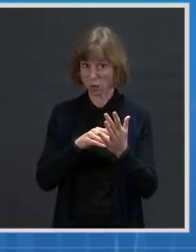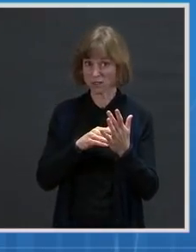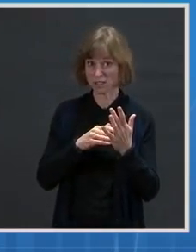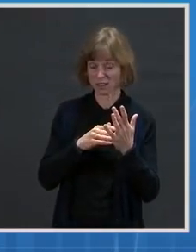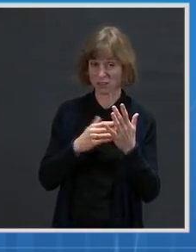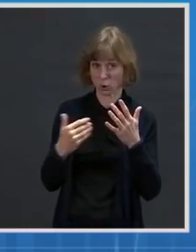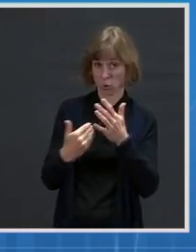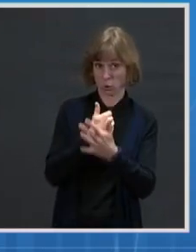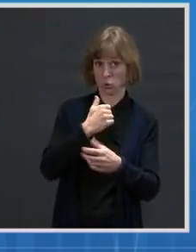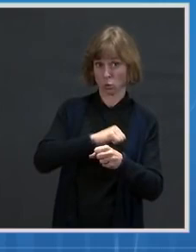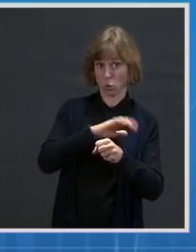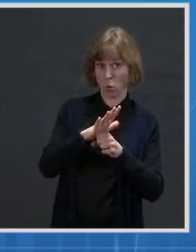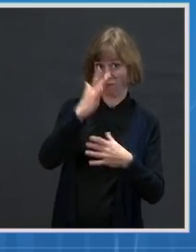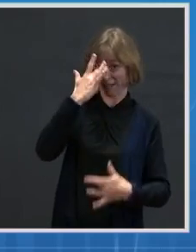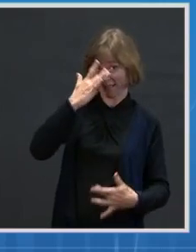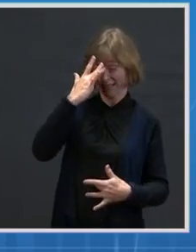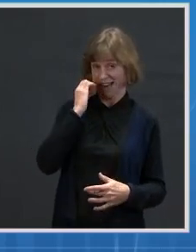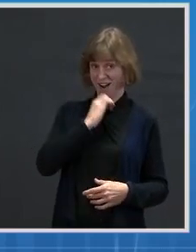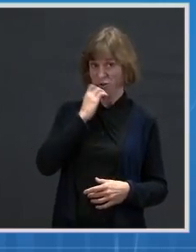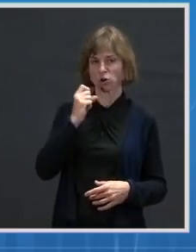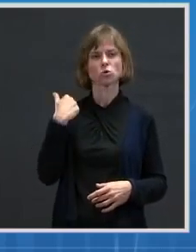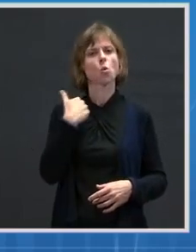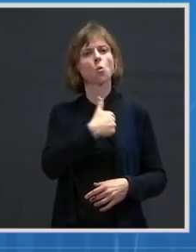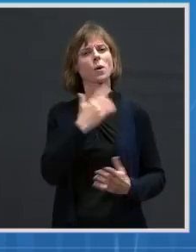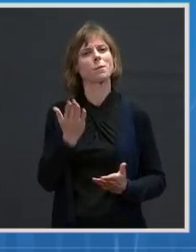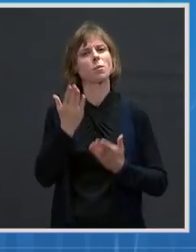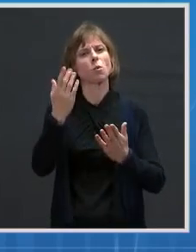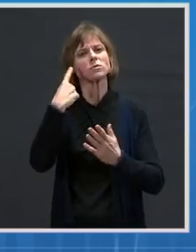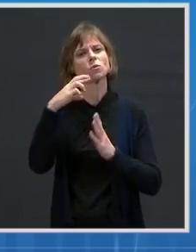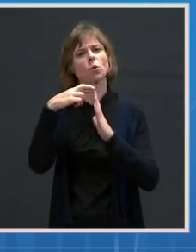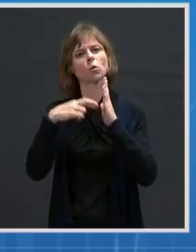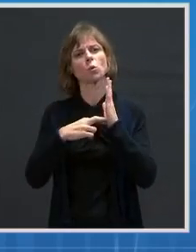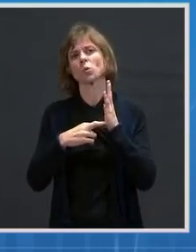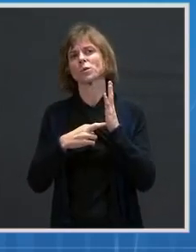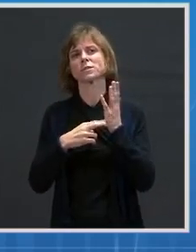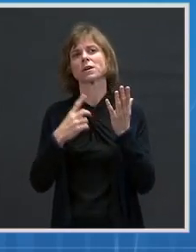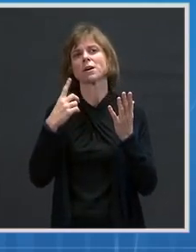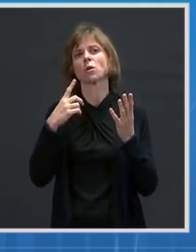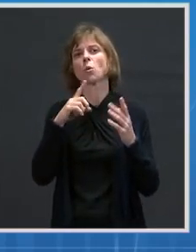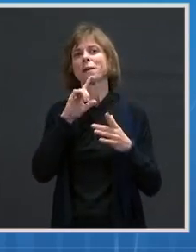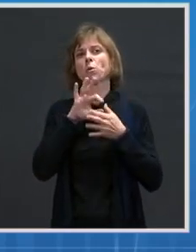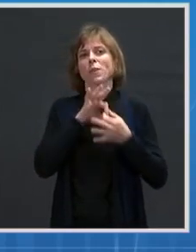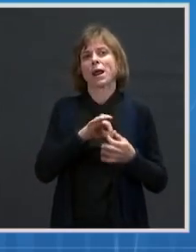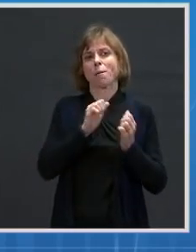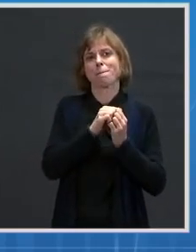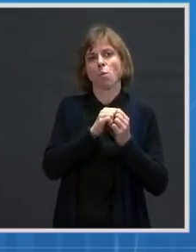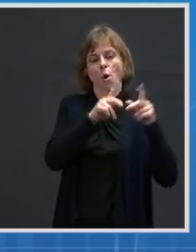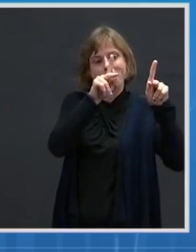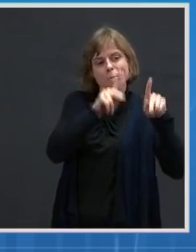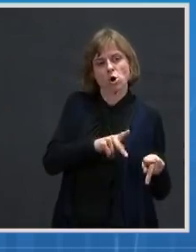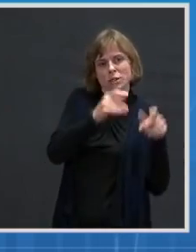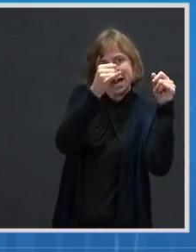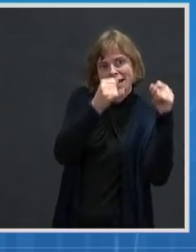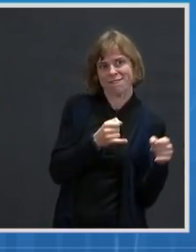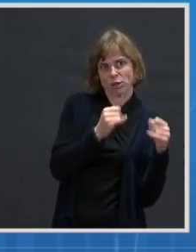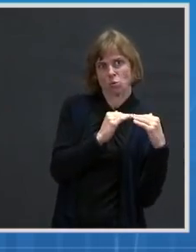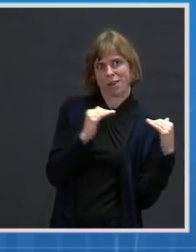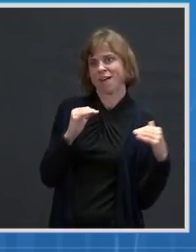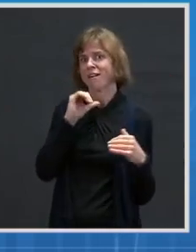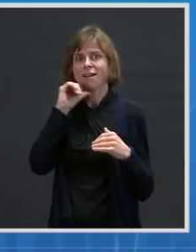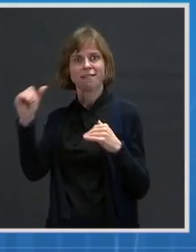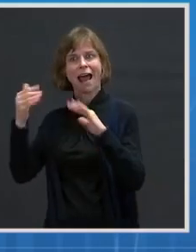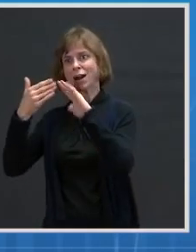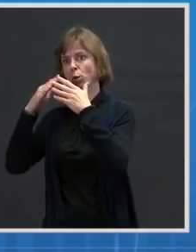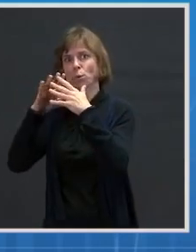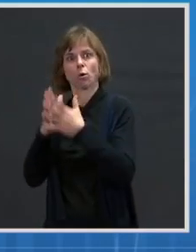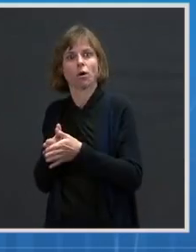might be proposing in terms of guidance will really likely be at the individual level and not at the community level. Let me